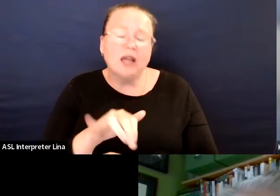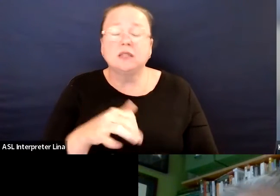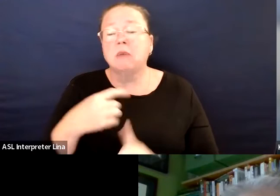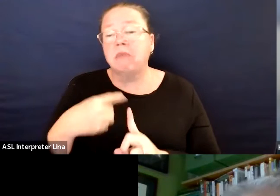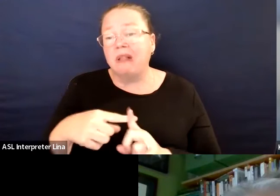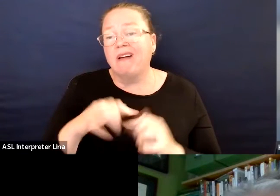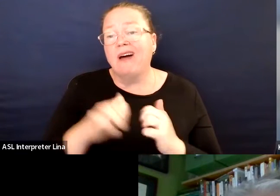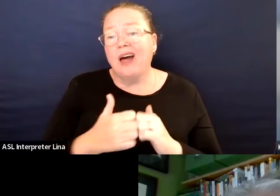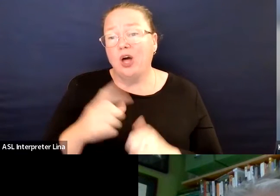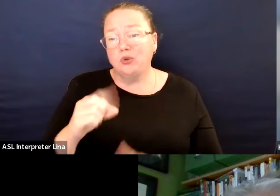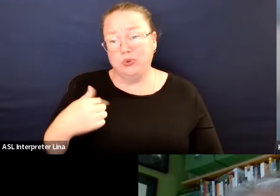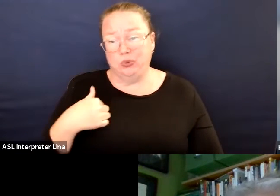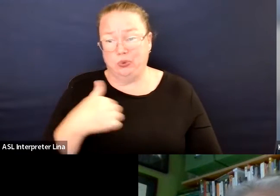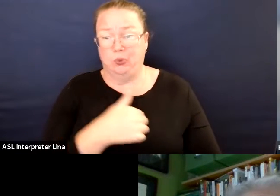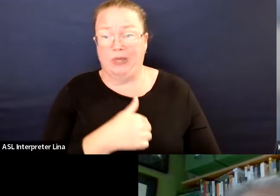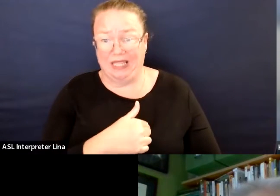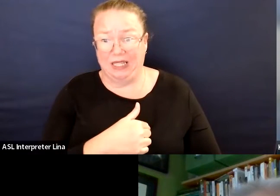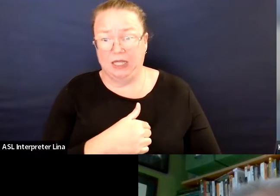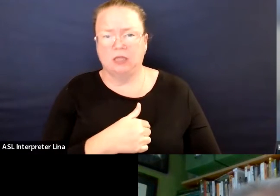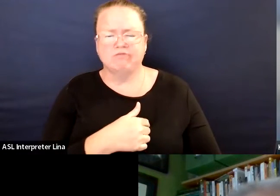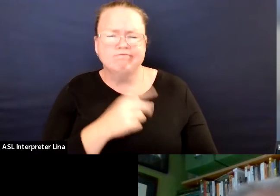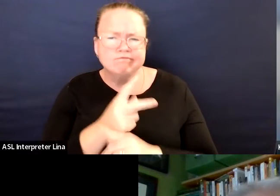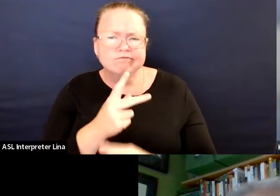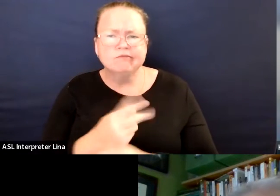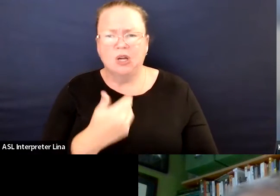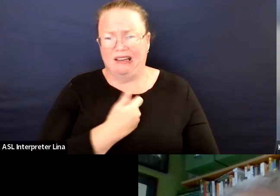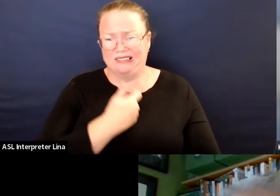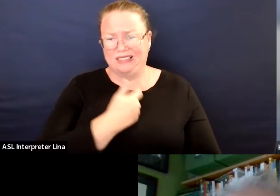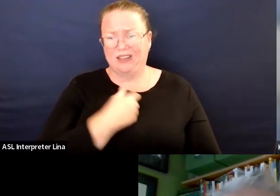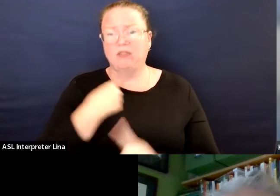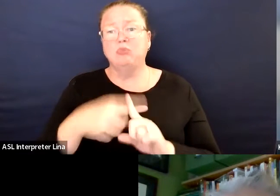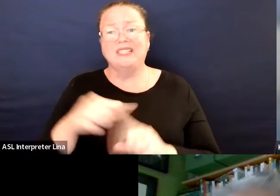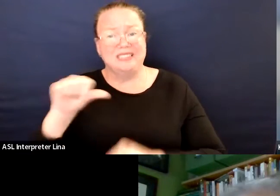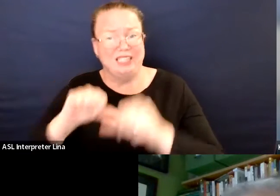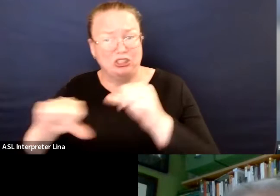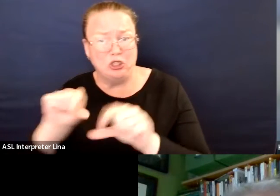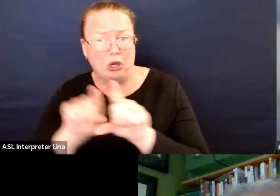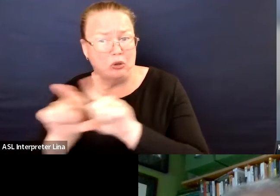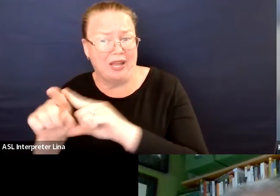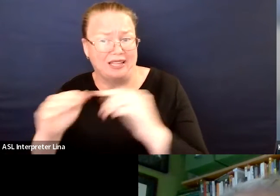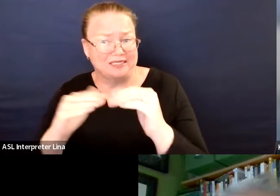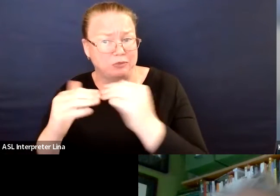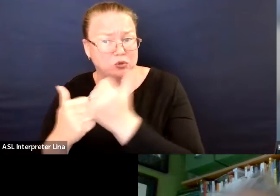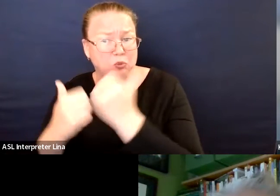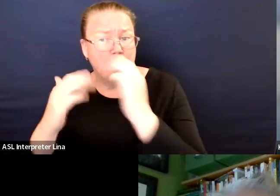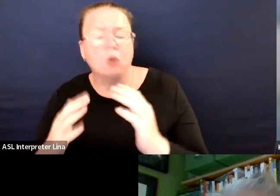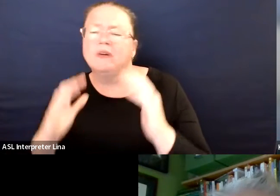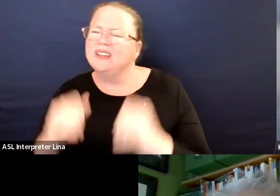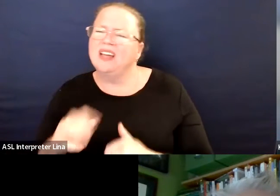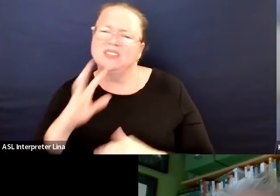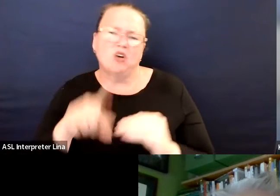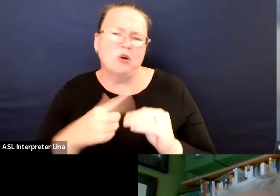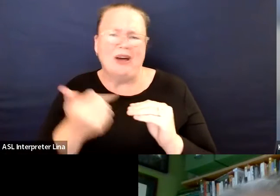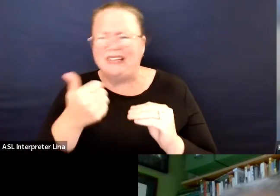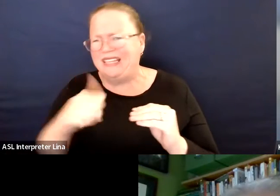how do we look after ourselves and each other as peer supporters? And that probably could be said for any kind of